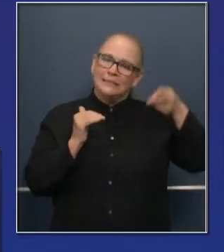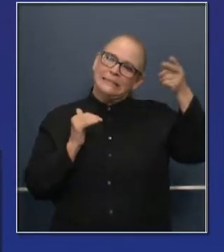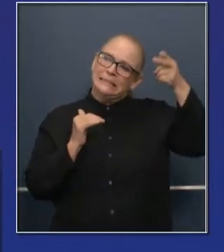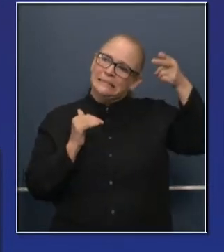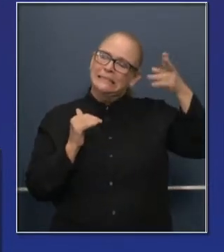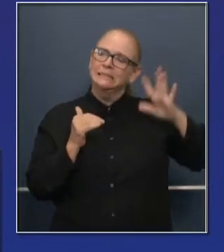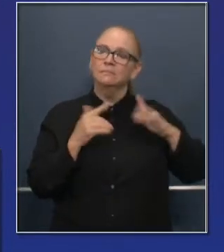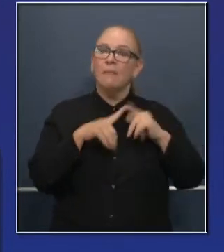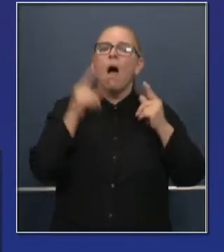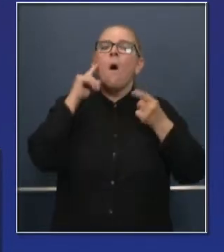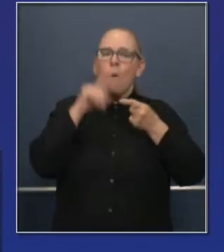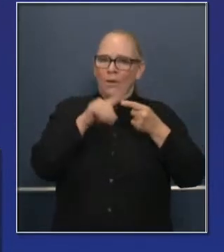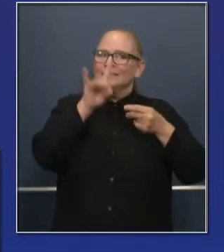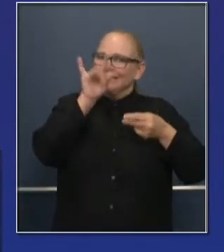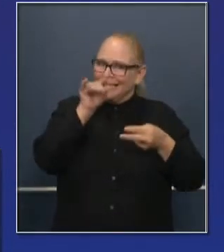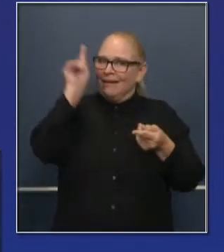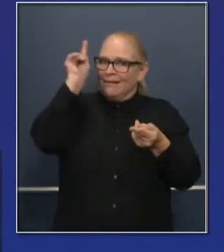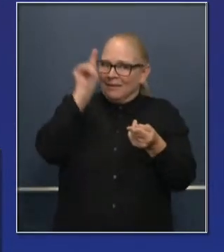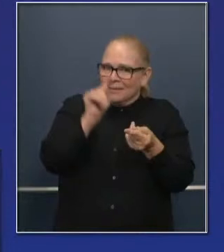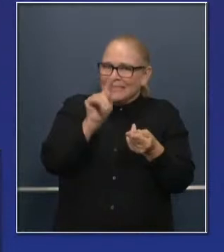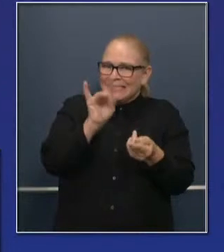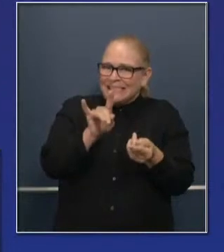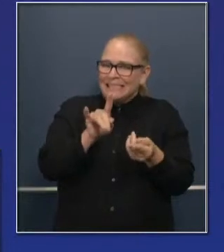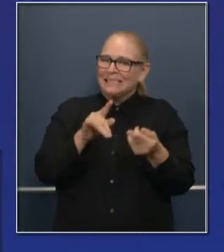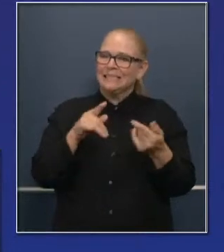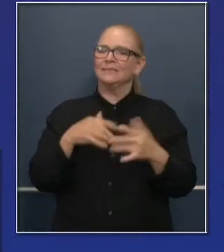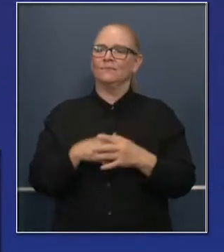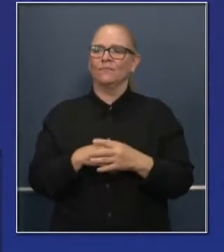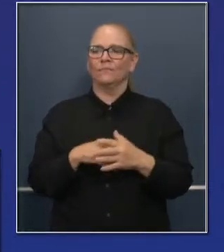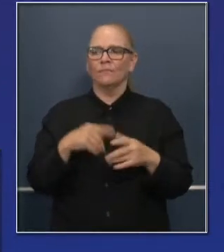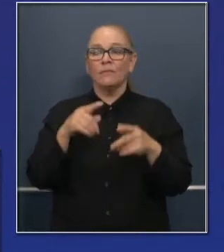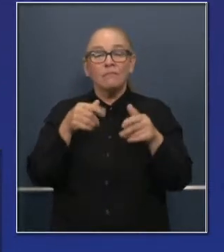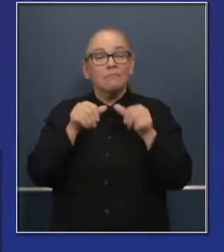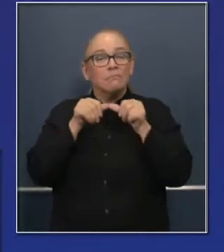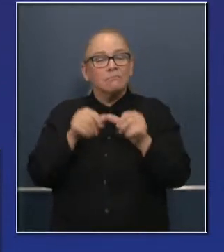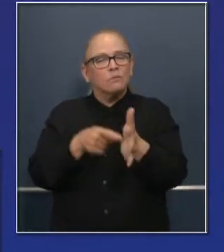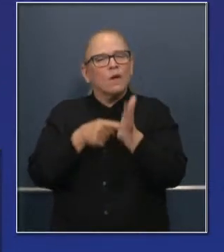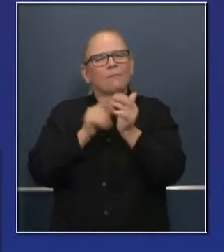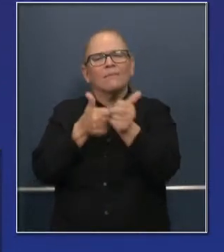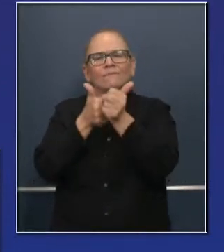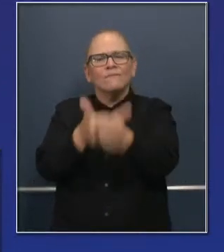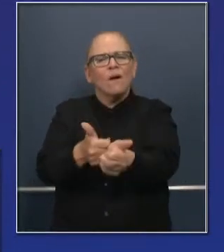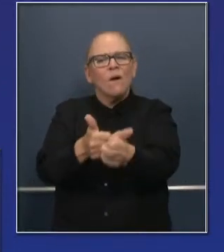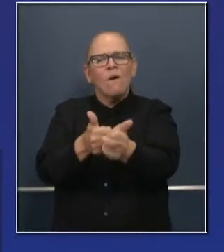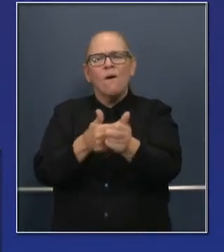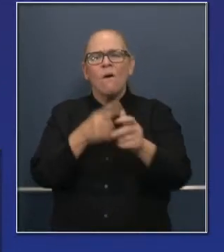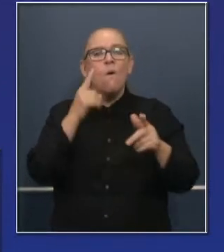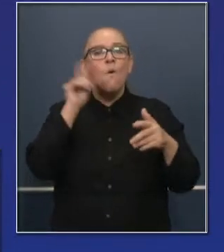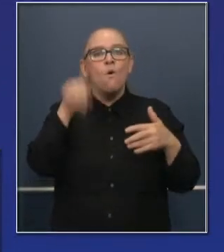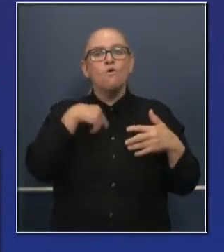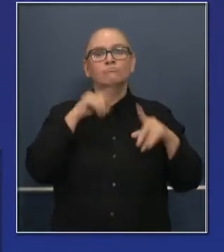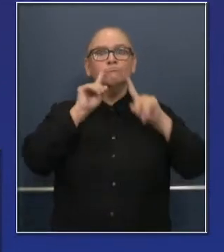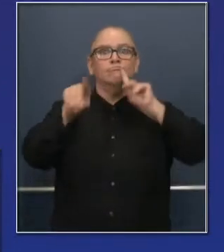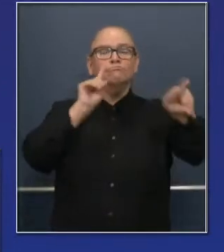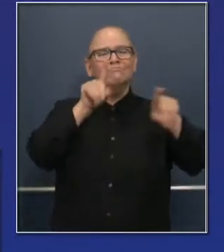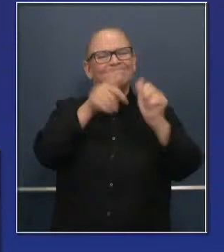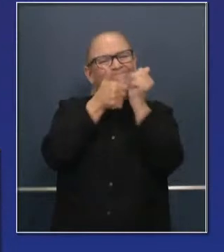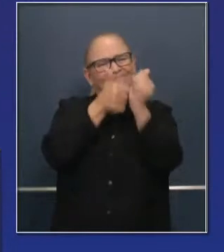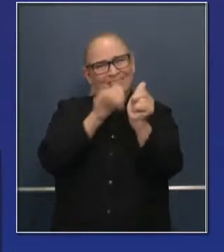approach, one that requires constant vigilance, one that we're continuing to engage in, but one